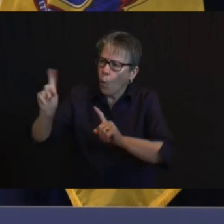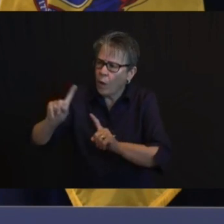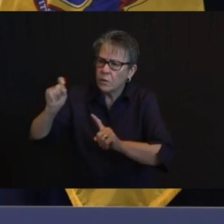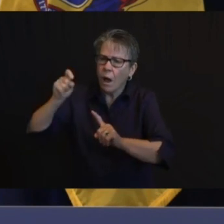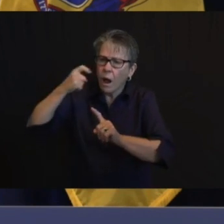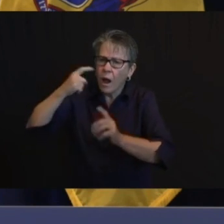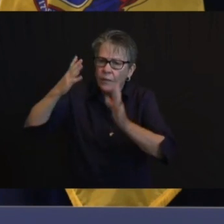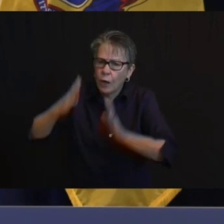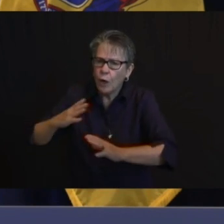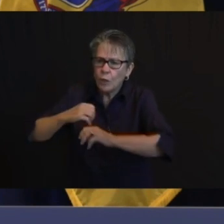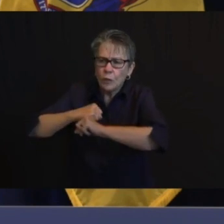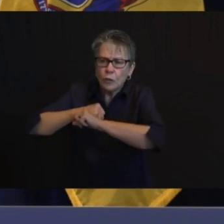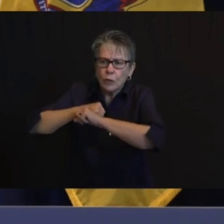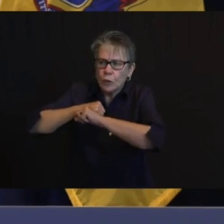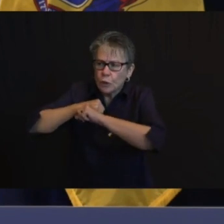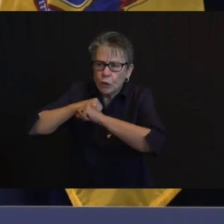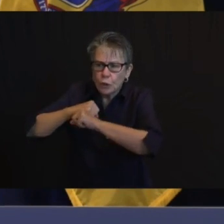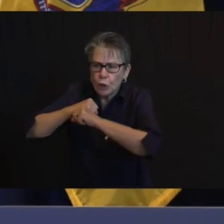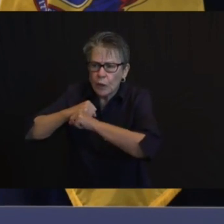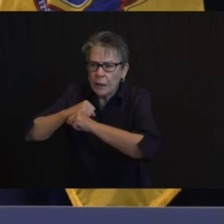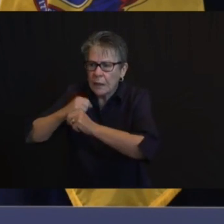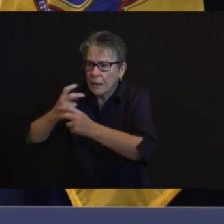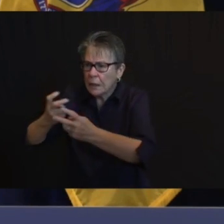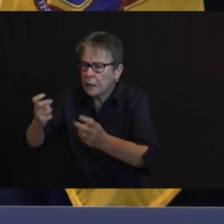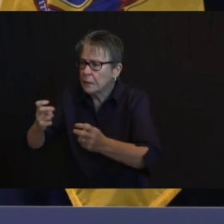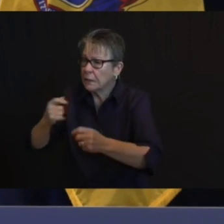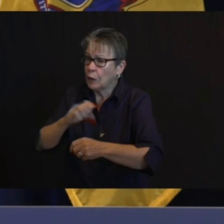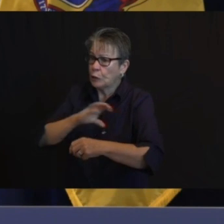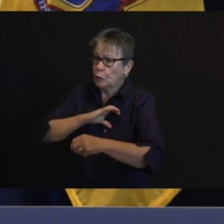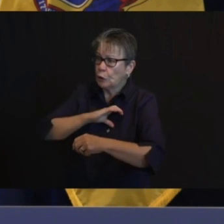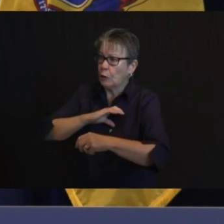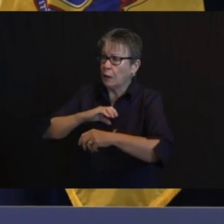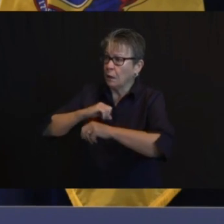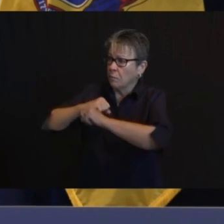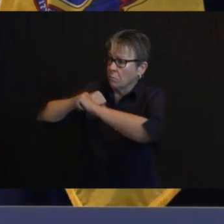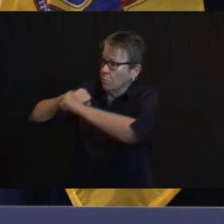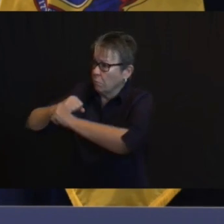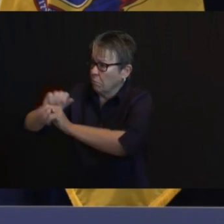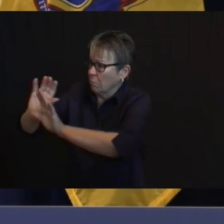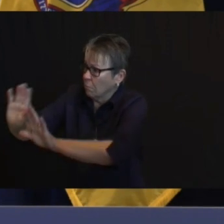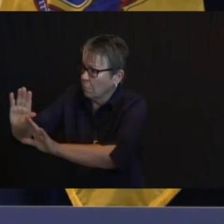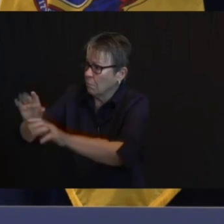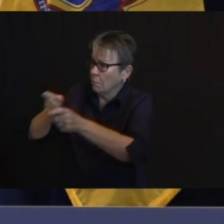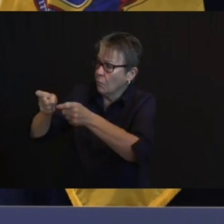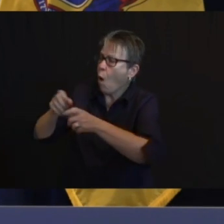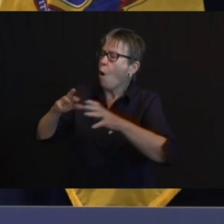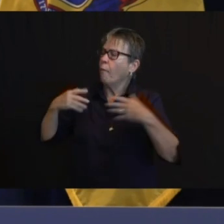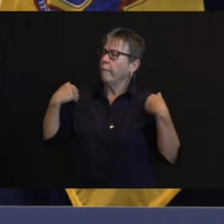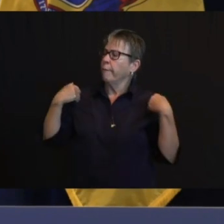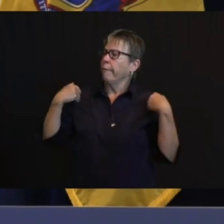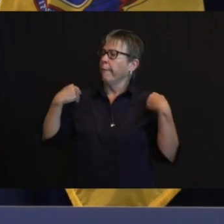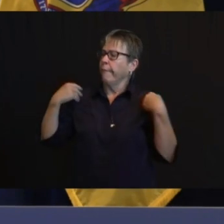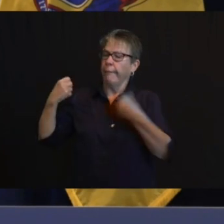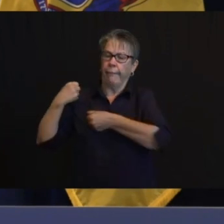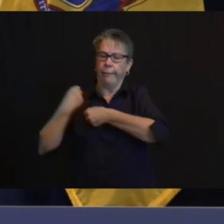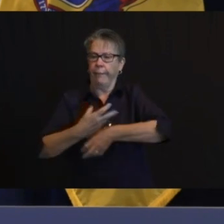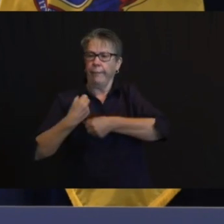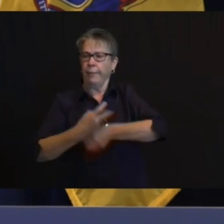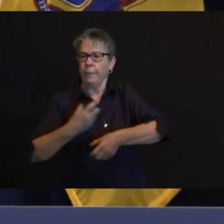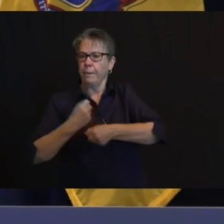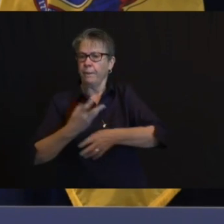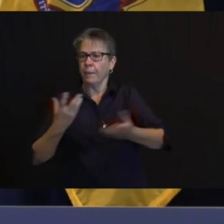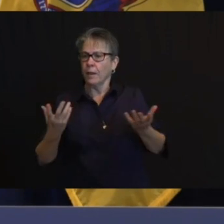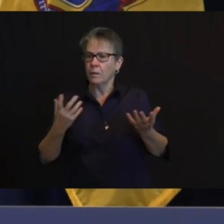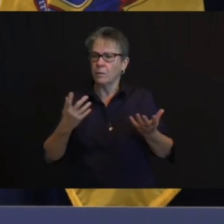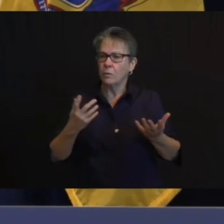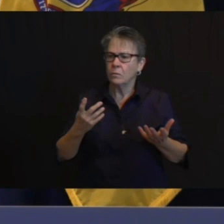quick, but were they there? Did they step in? And for you, Governor, lastly on this, we're all glad that you're taking this in stride. You